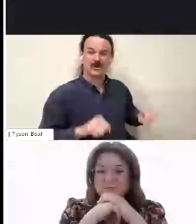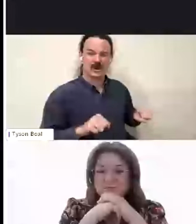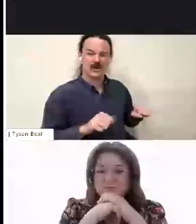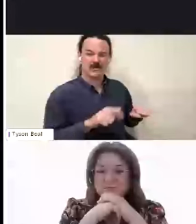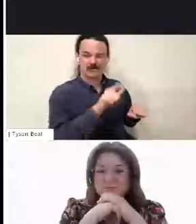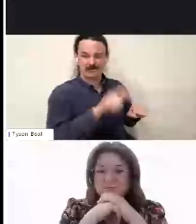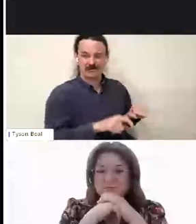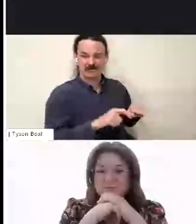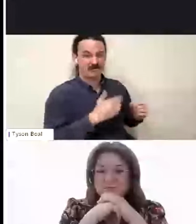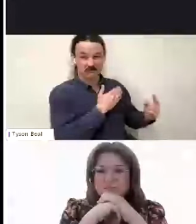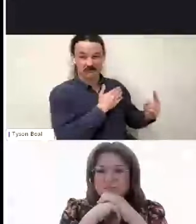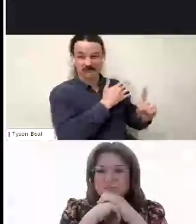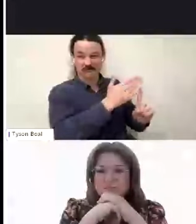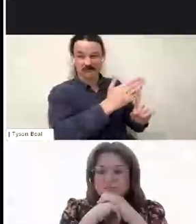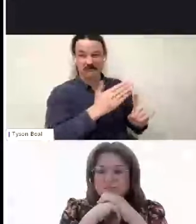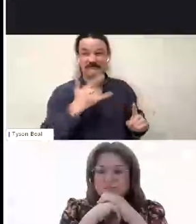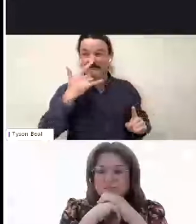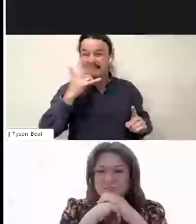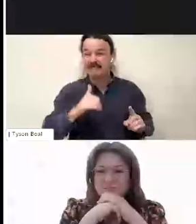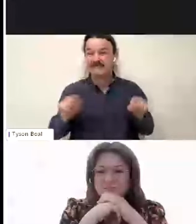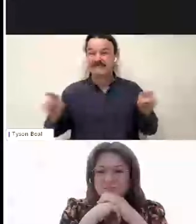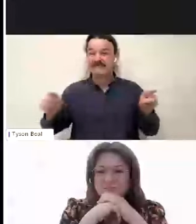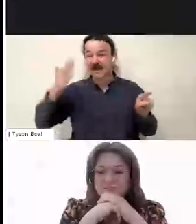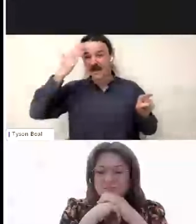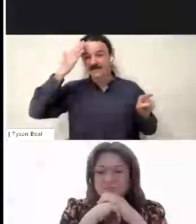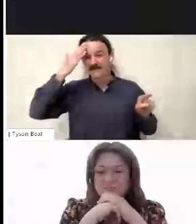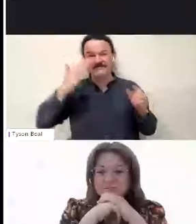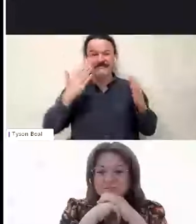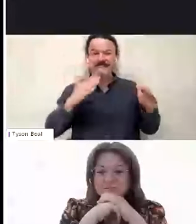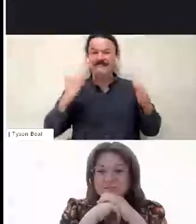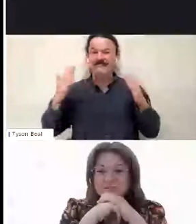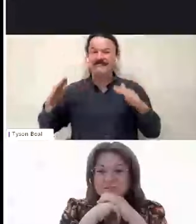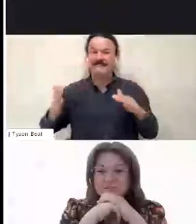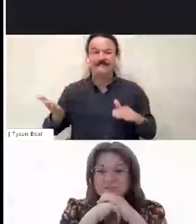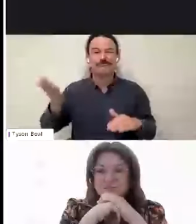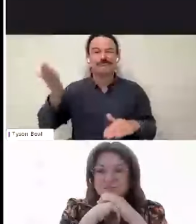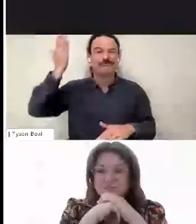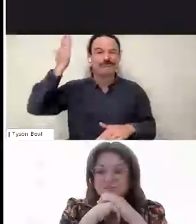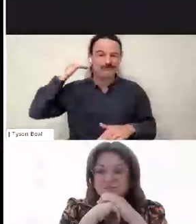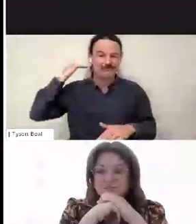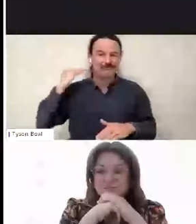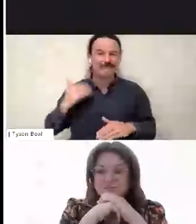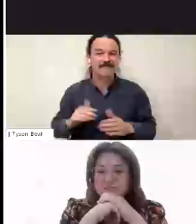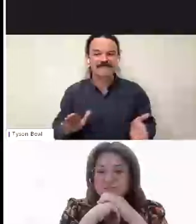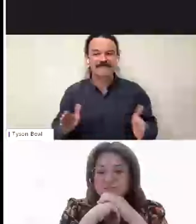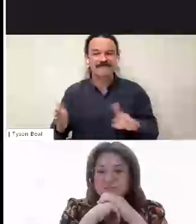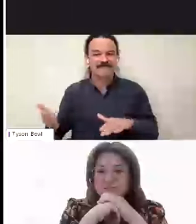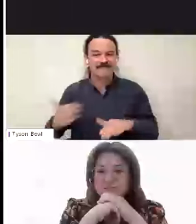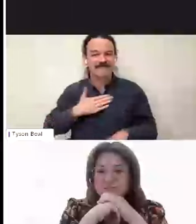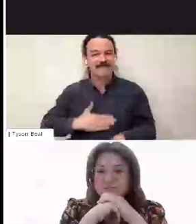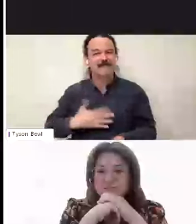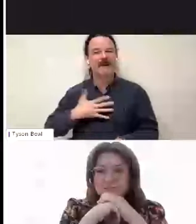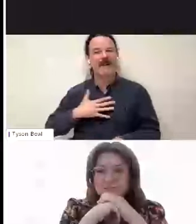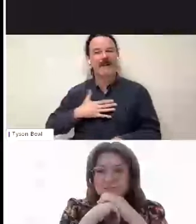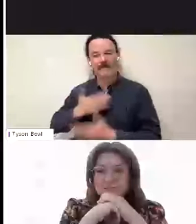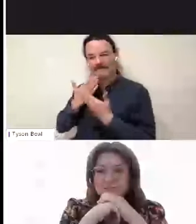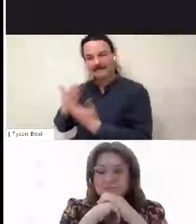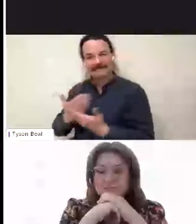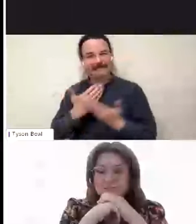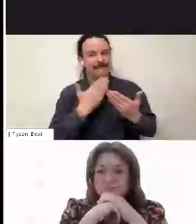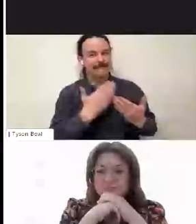Sadly, we lost both of our elders several years ago now, but we always like to acknowledge them and thank them for their wisdom